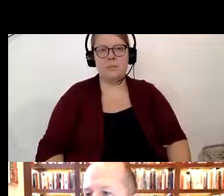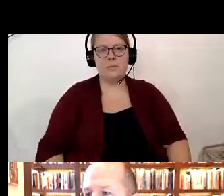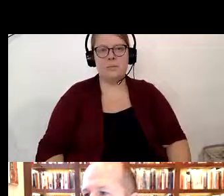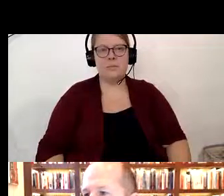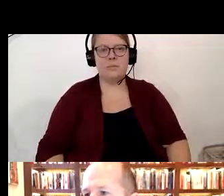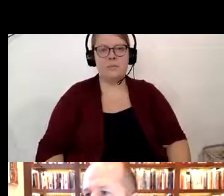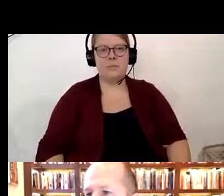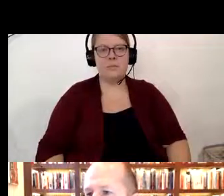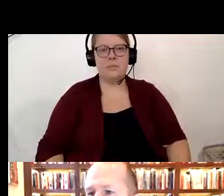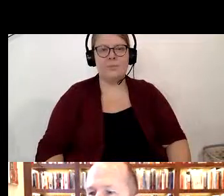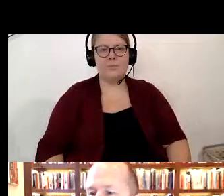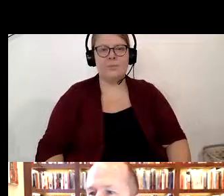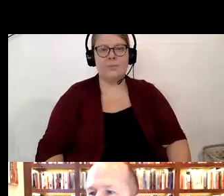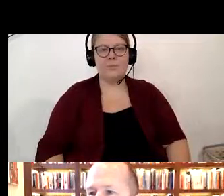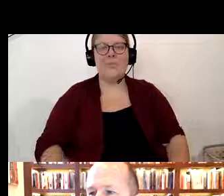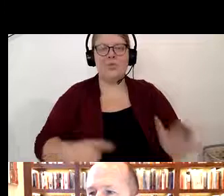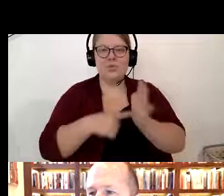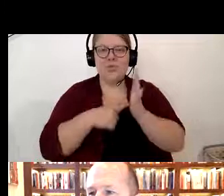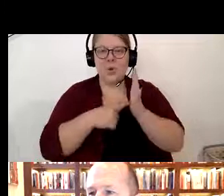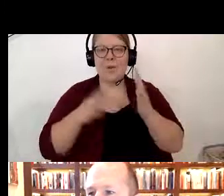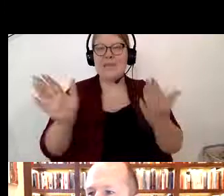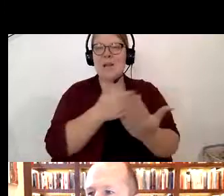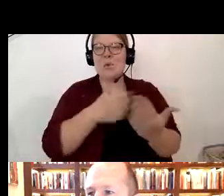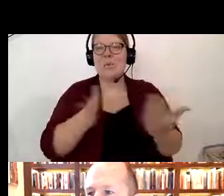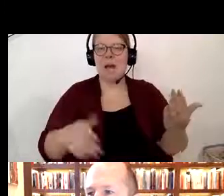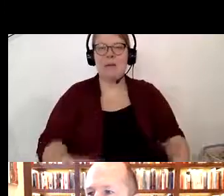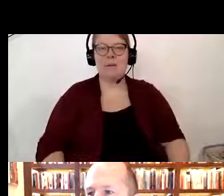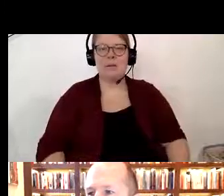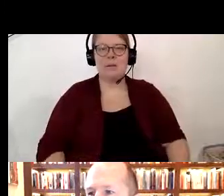That! Show me side to side.